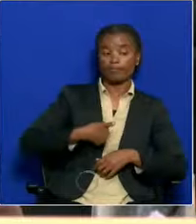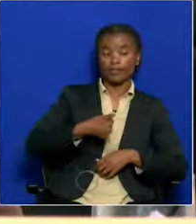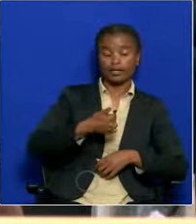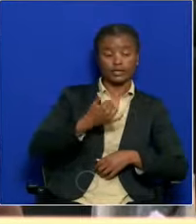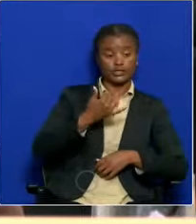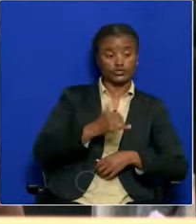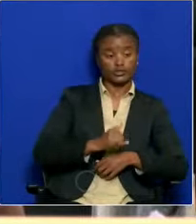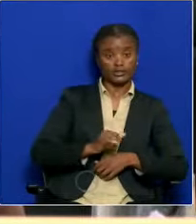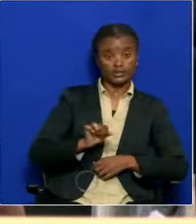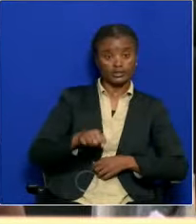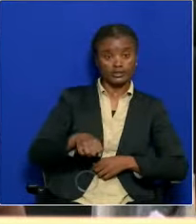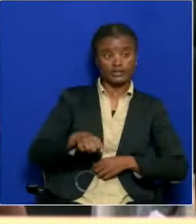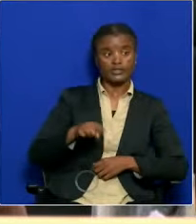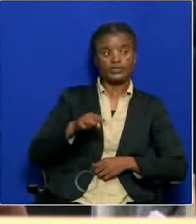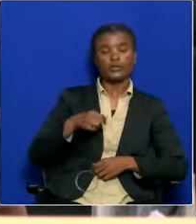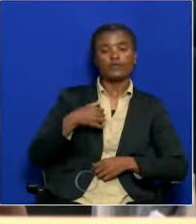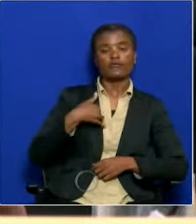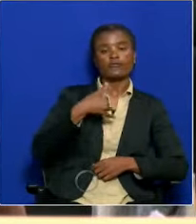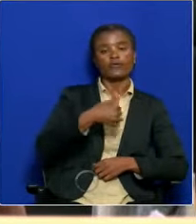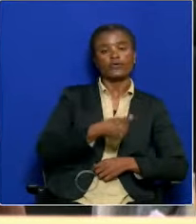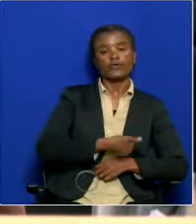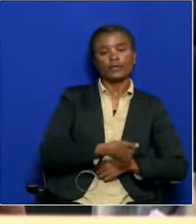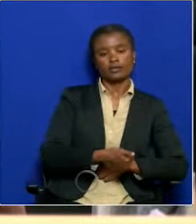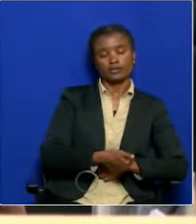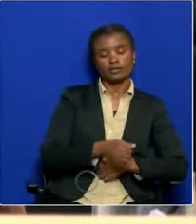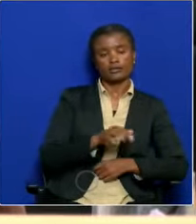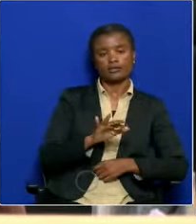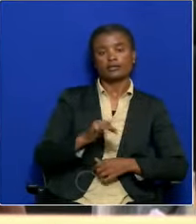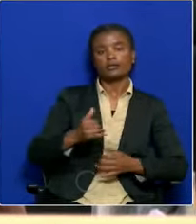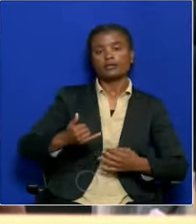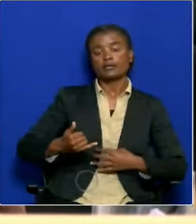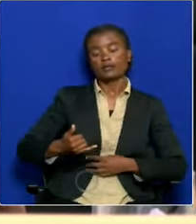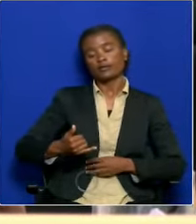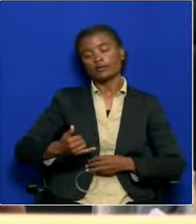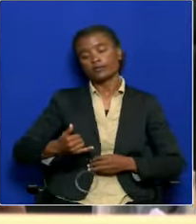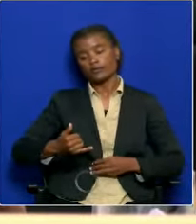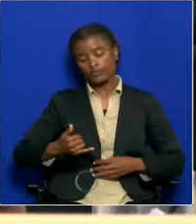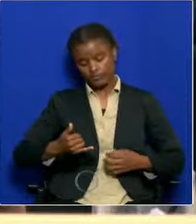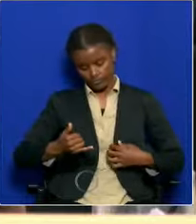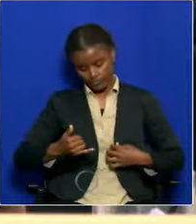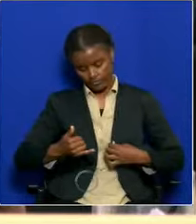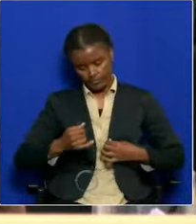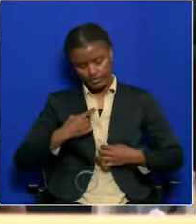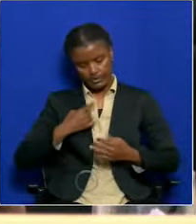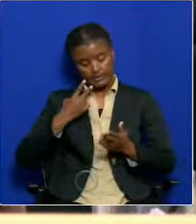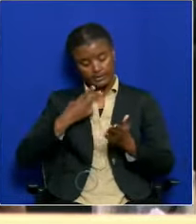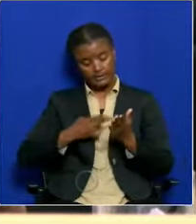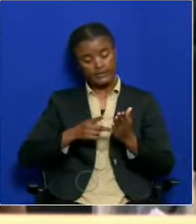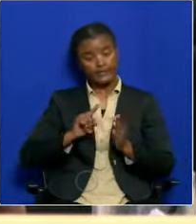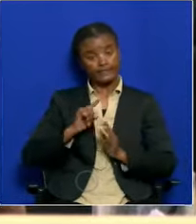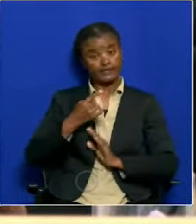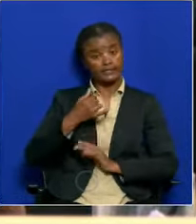you'd call back. If you have regard to the first call on the 30th,